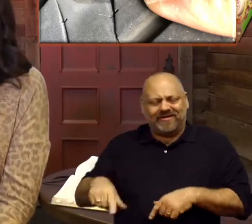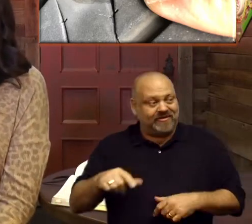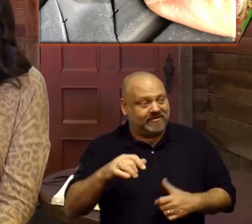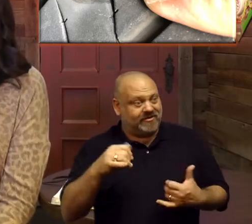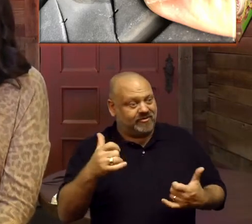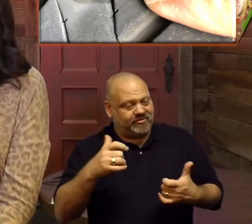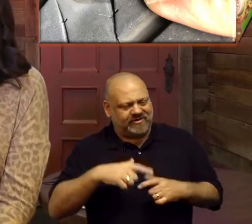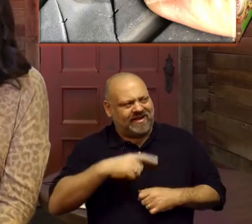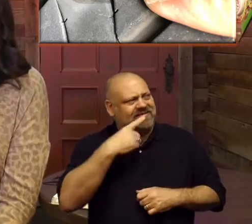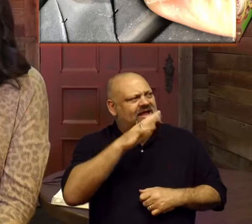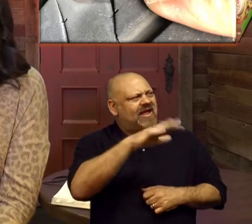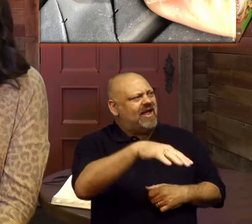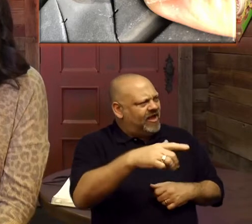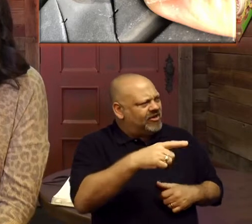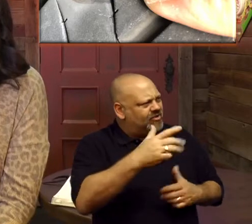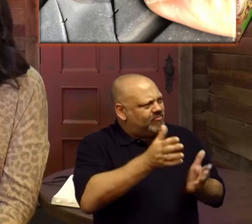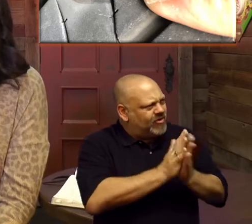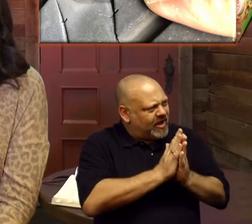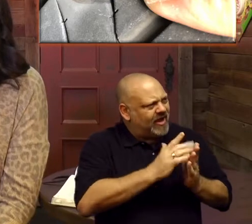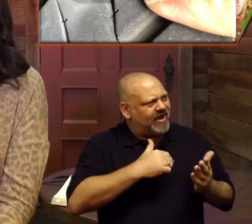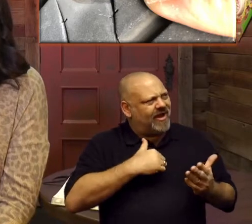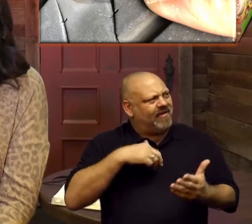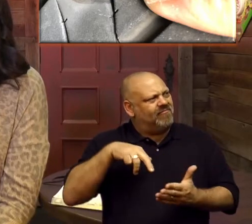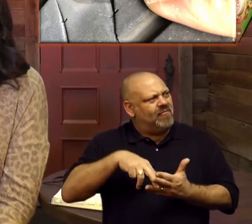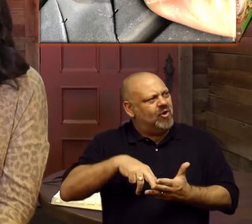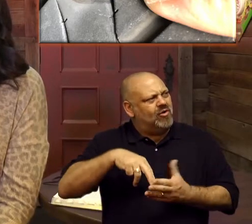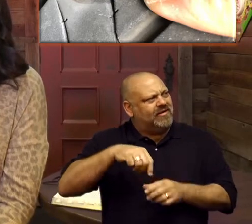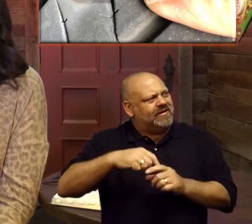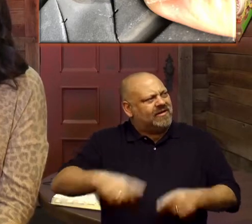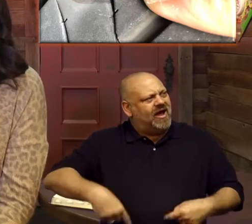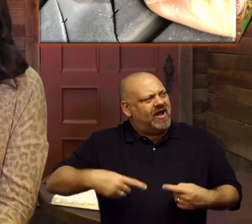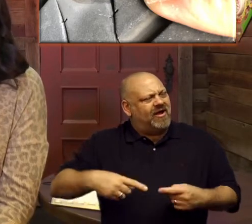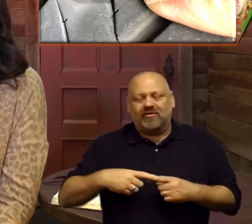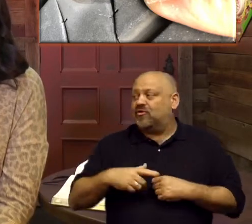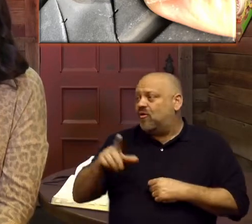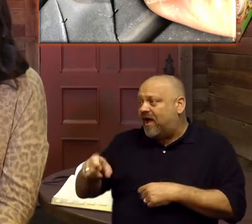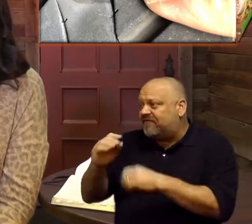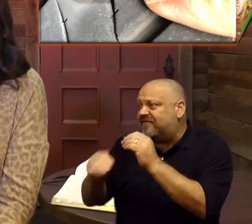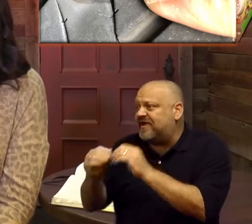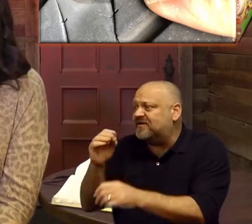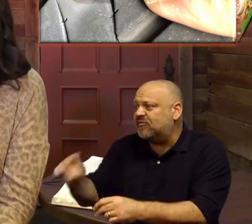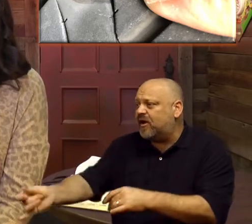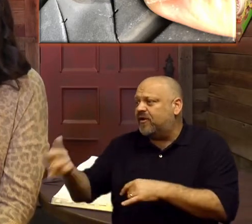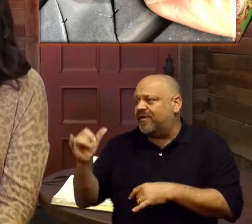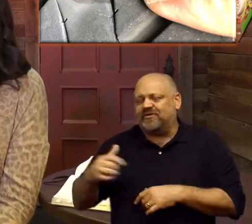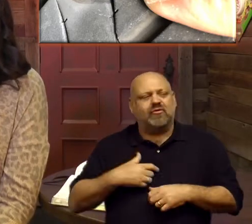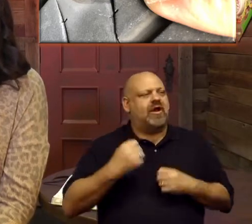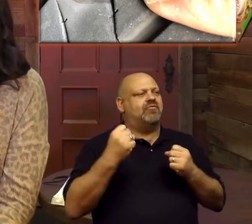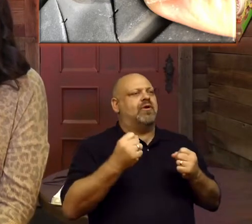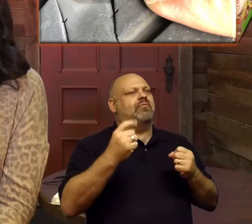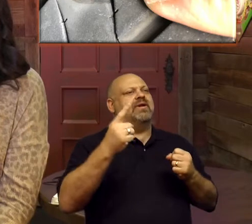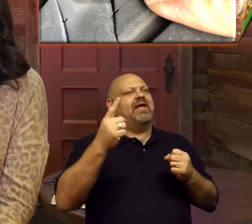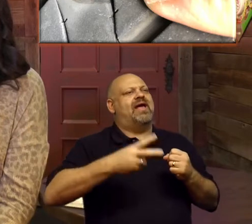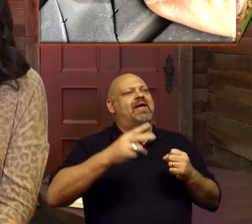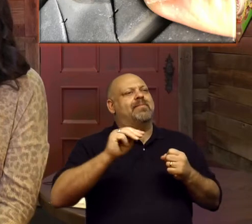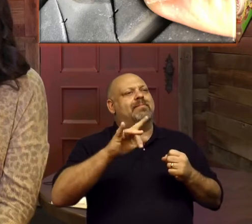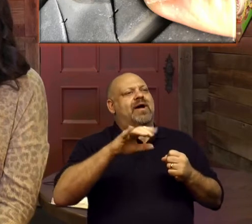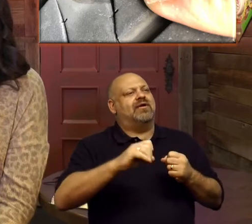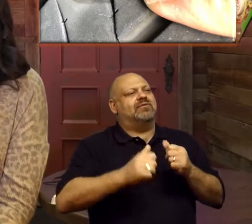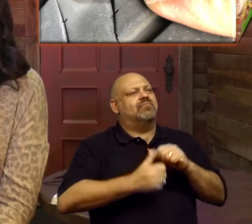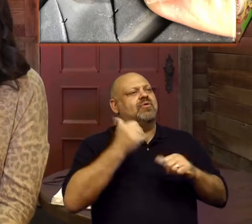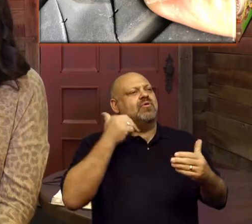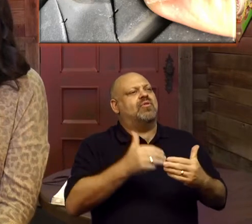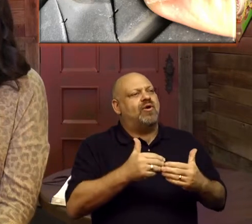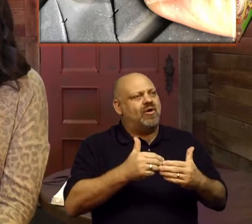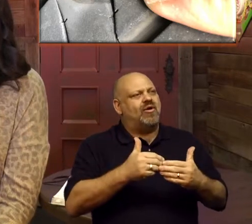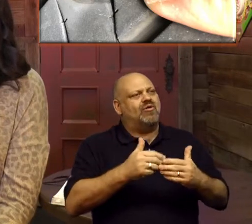Dan, would you keep me in prayer? Because I've got a bolt in my tire. He's like, I mean, you got to get that fixed right away. So I drove about a mile and a half to